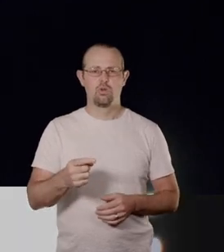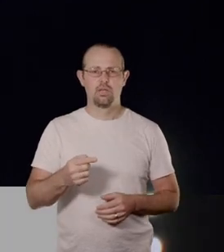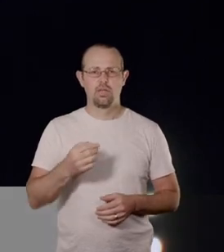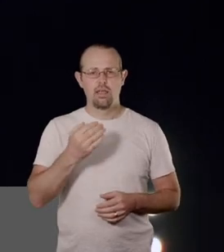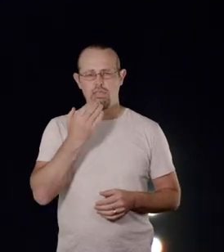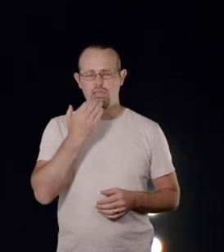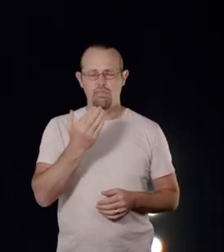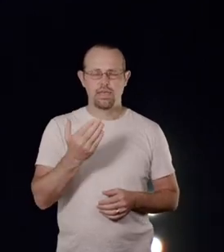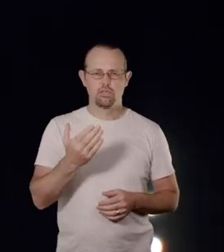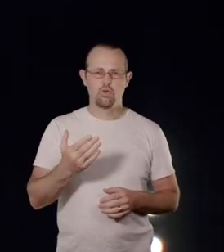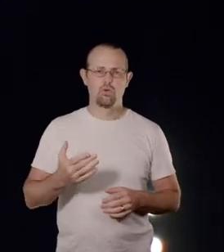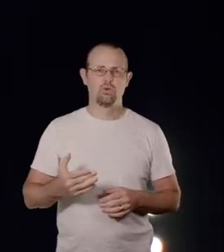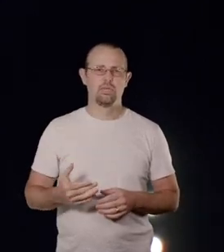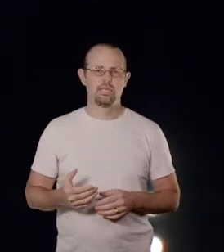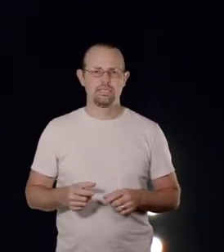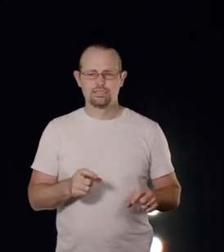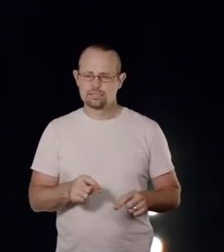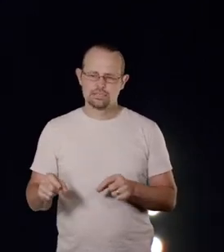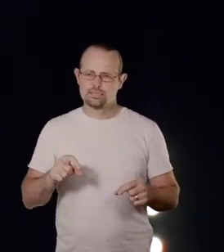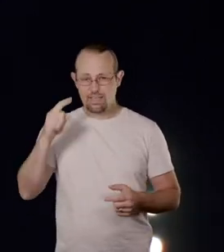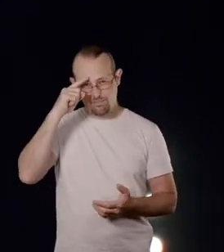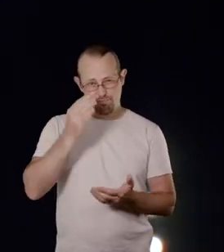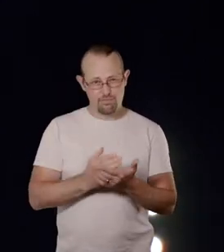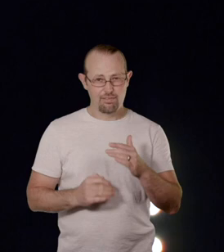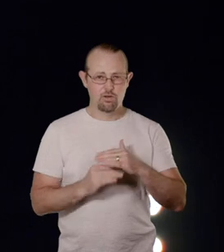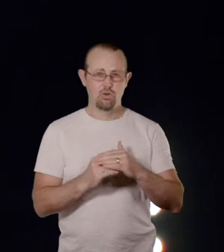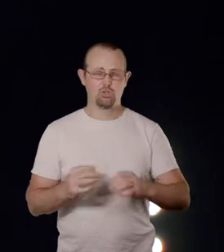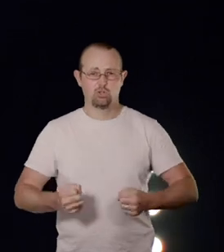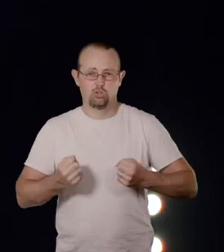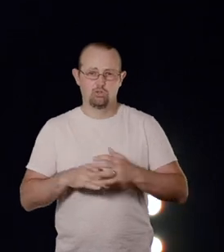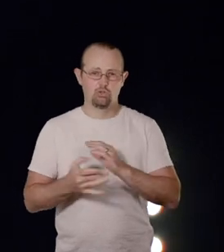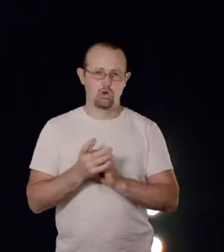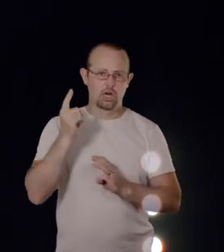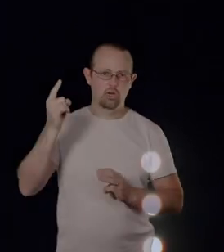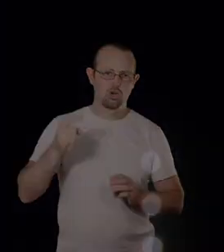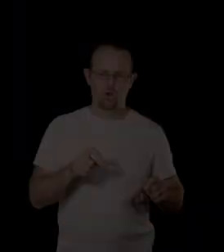say thank you. Stay faithful, stay strong in God, and keep breaking